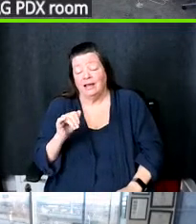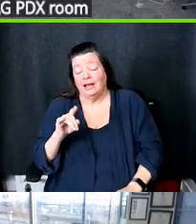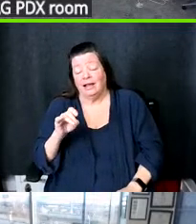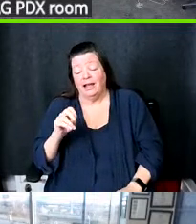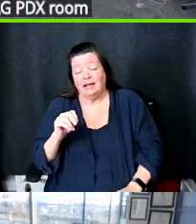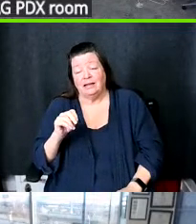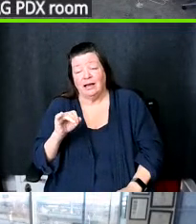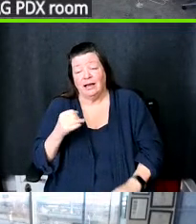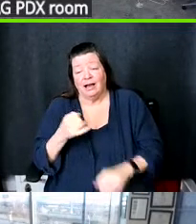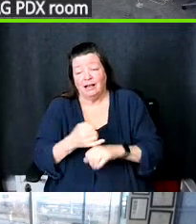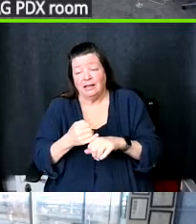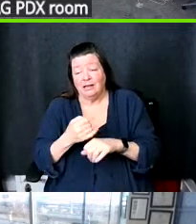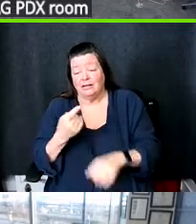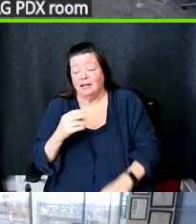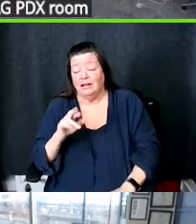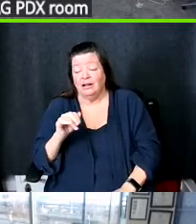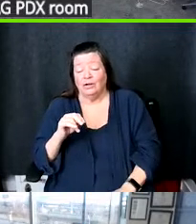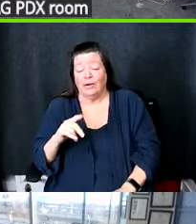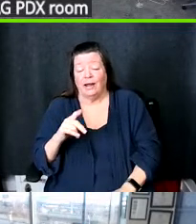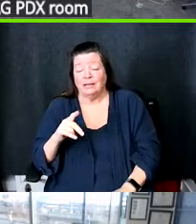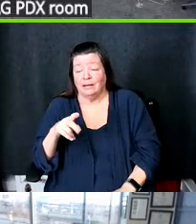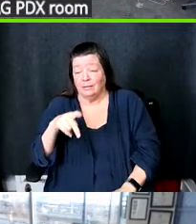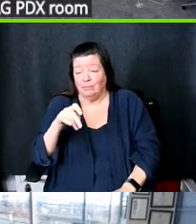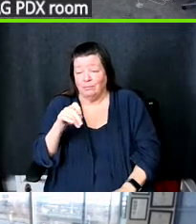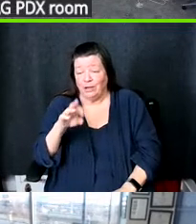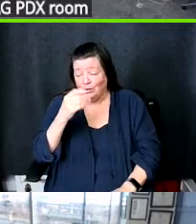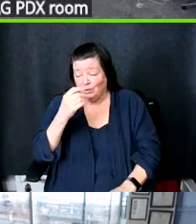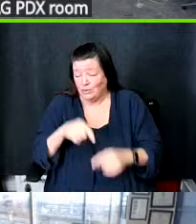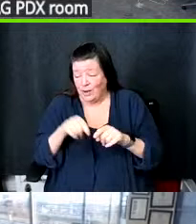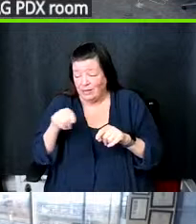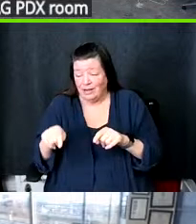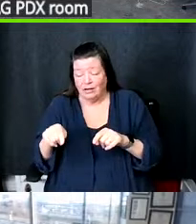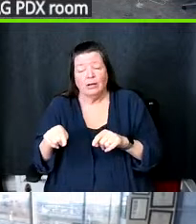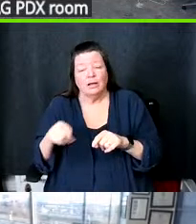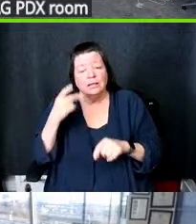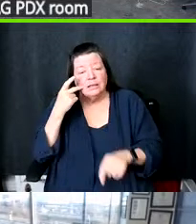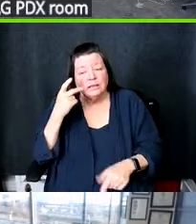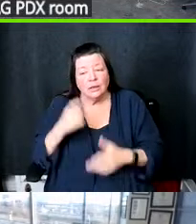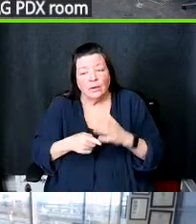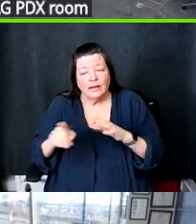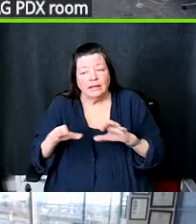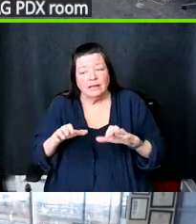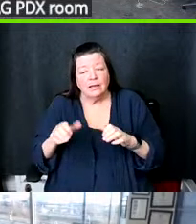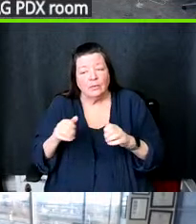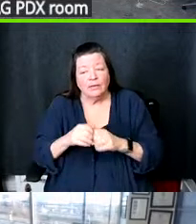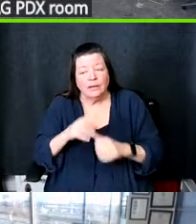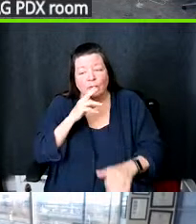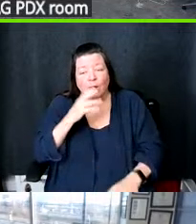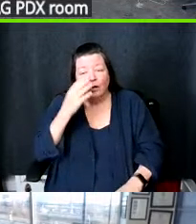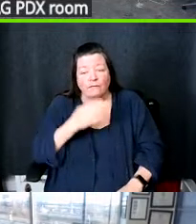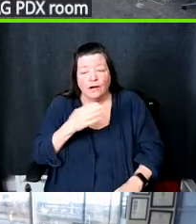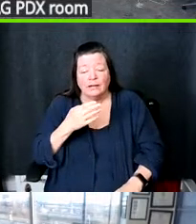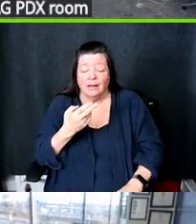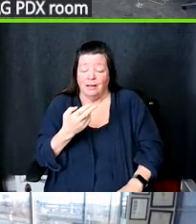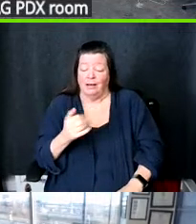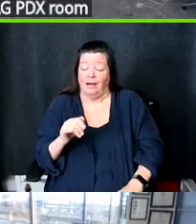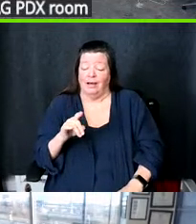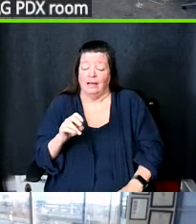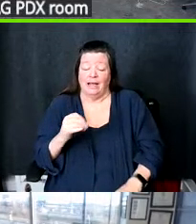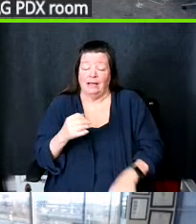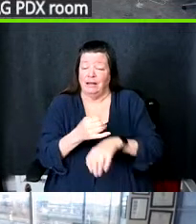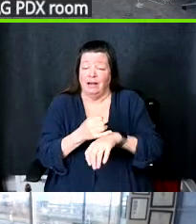Pier is right across the river from Hayden Island. Look at what they did with their waterfront. on Hayden Island, we have very